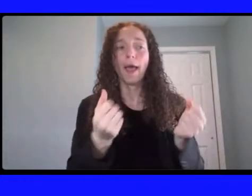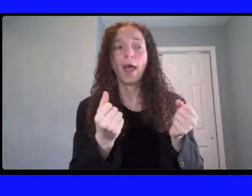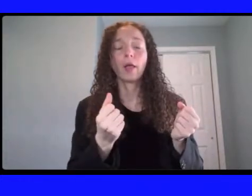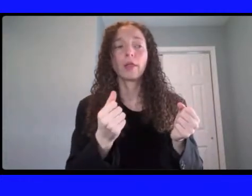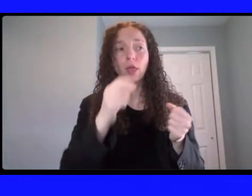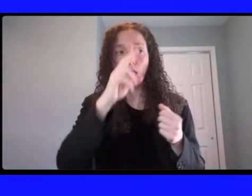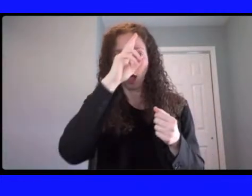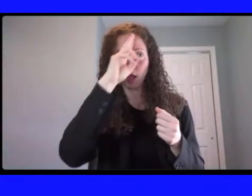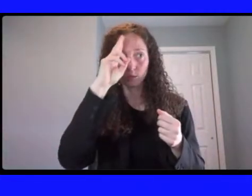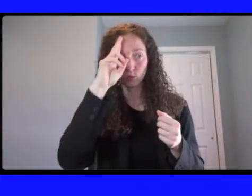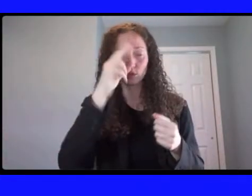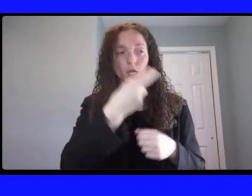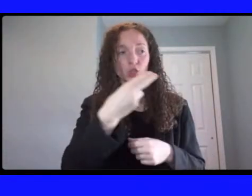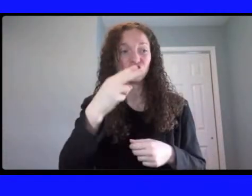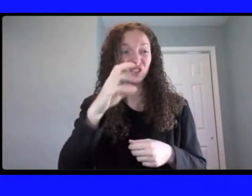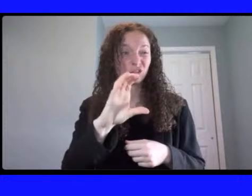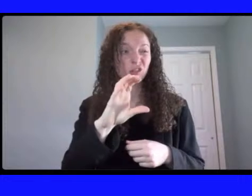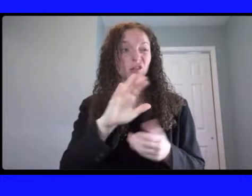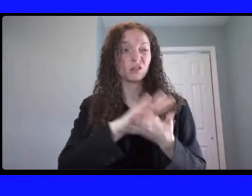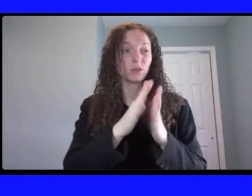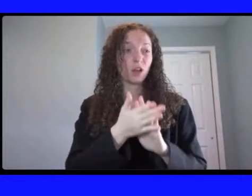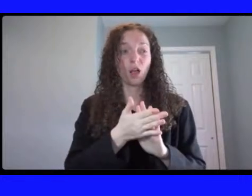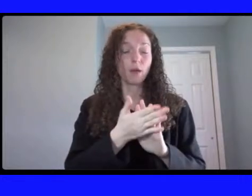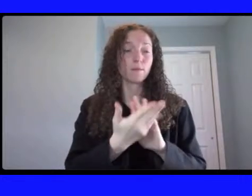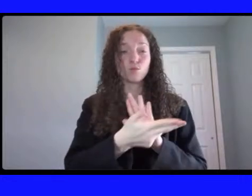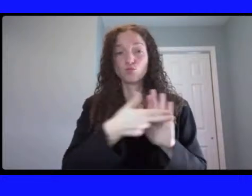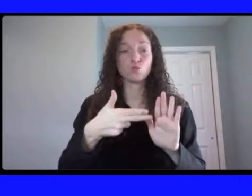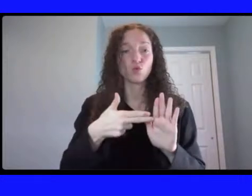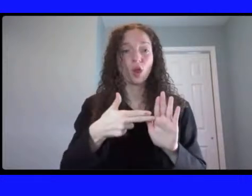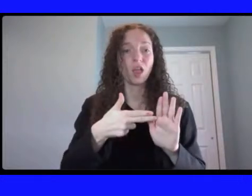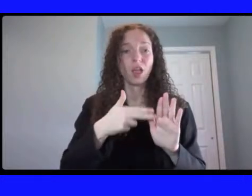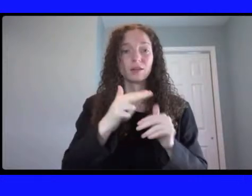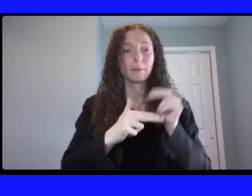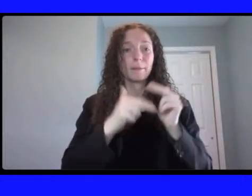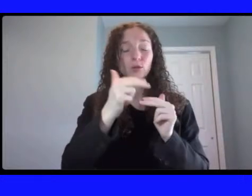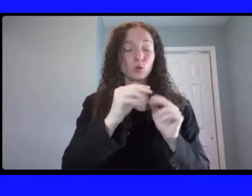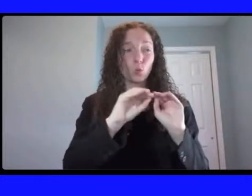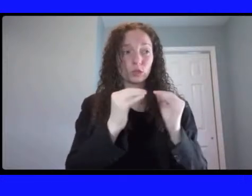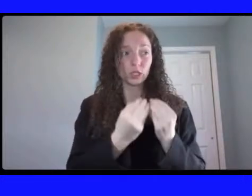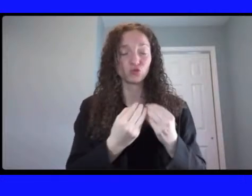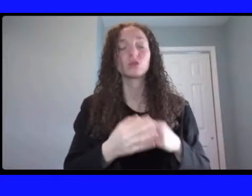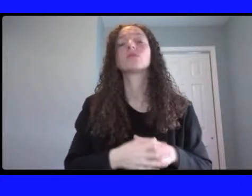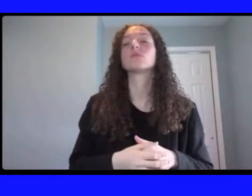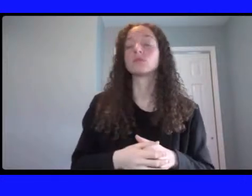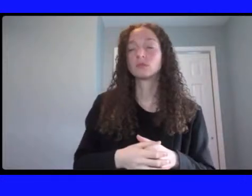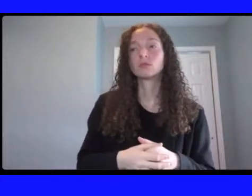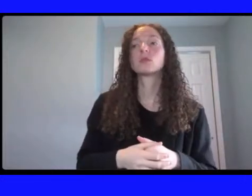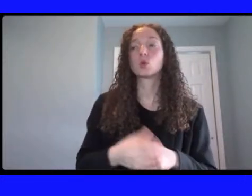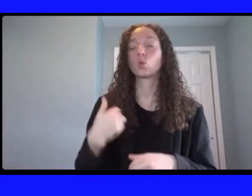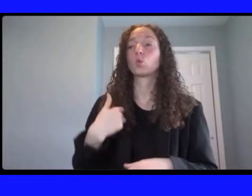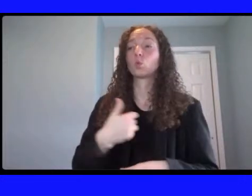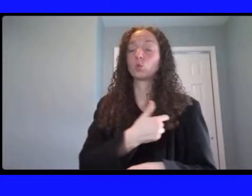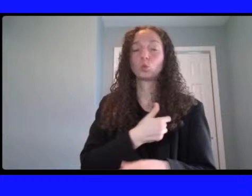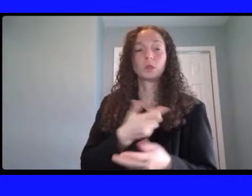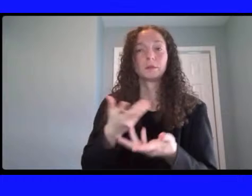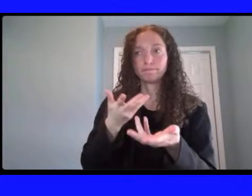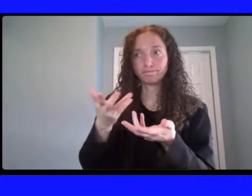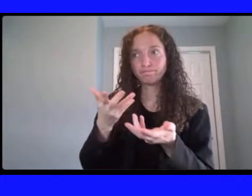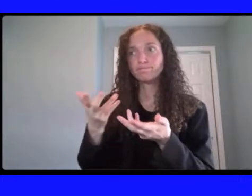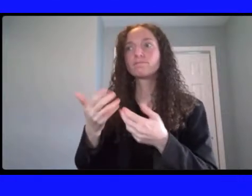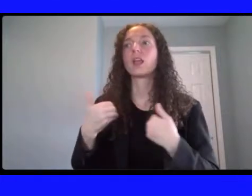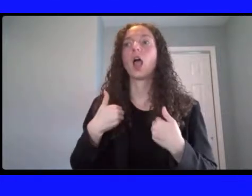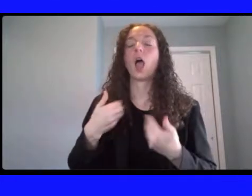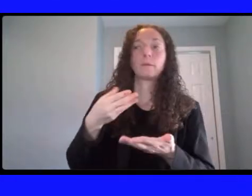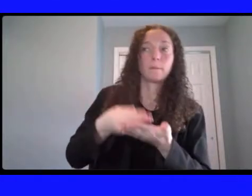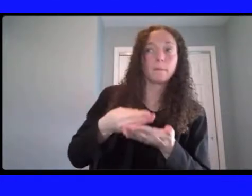Queens, and Gouverneur. And those sites began really in 2019, but COVID came and the